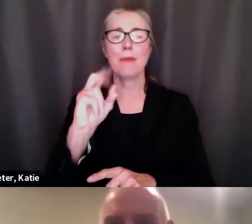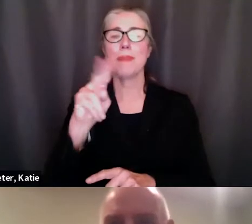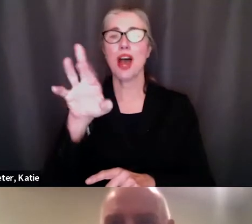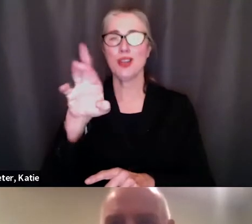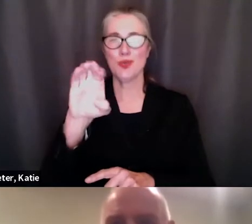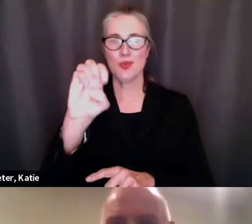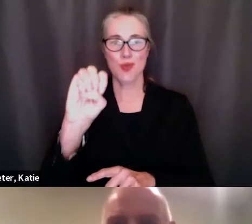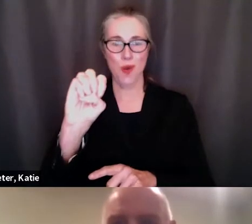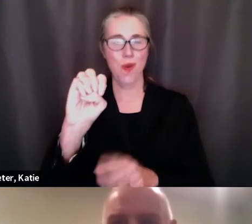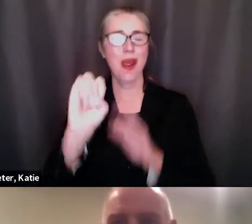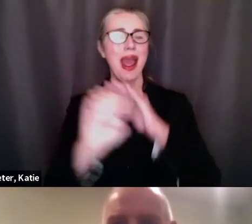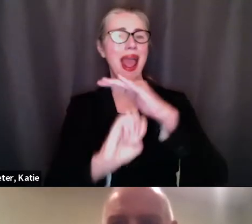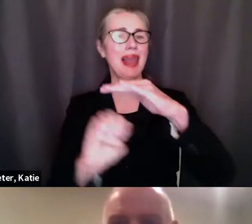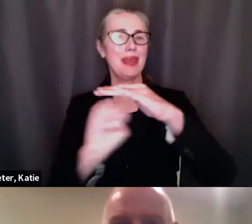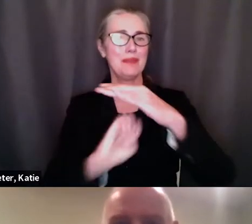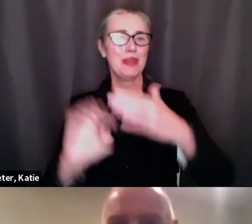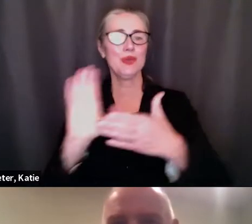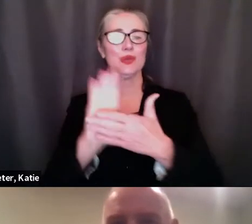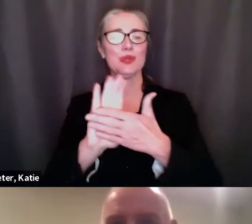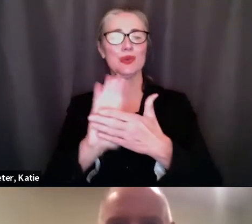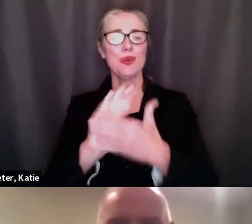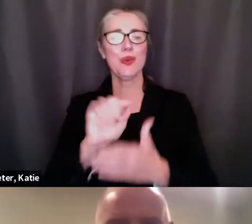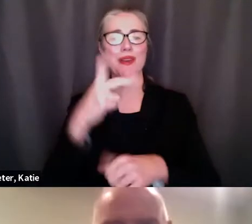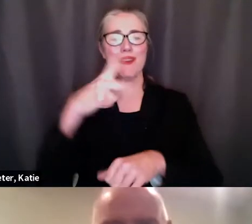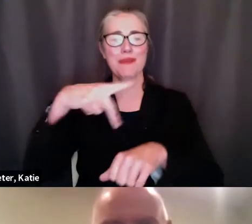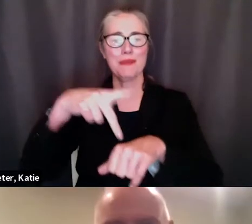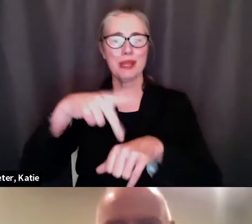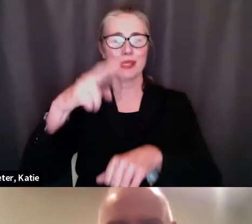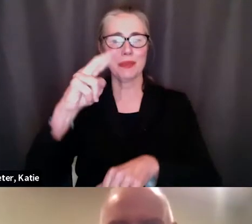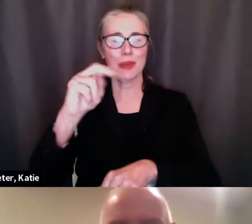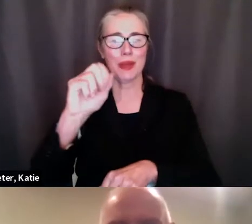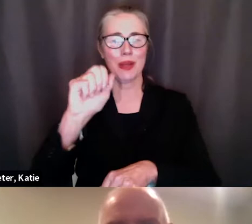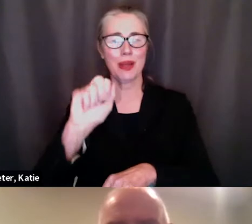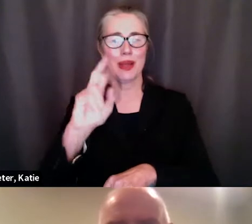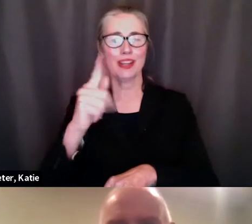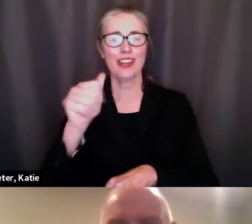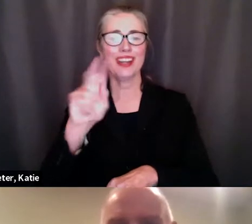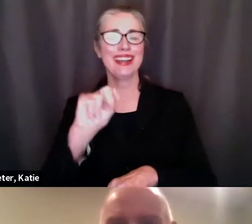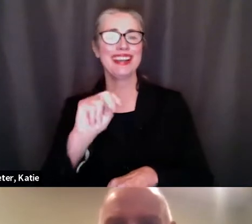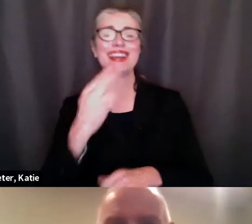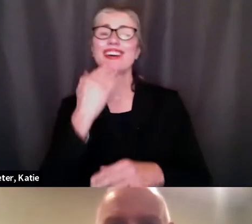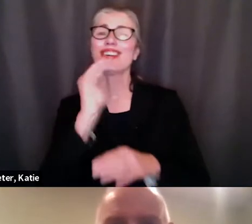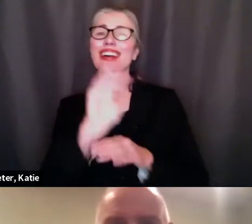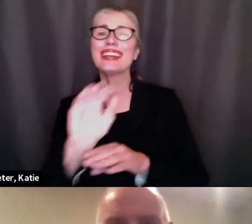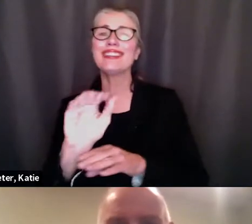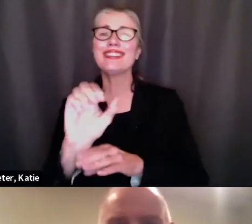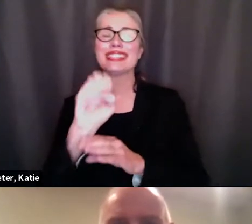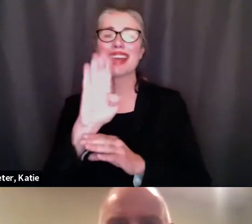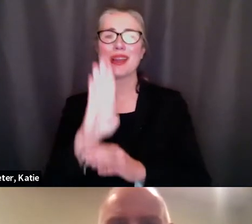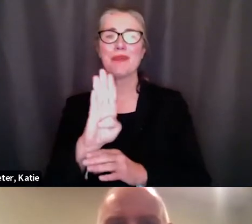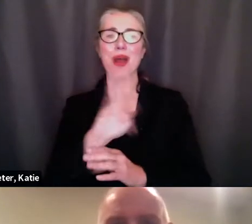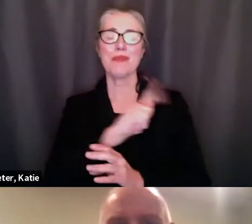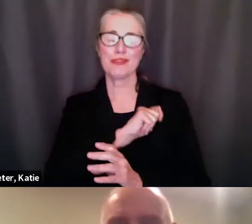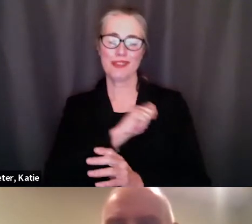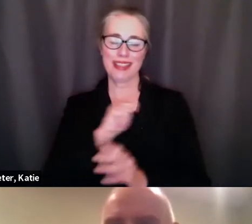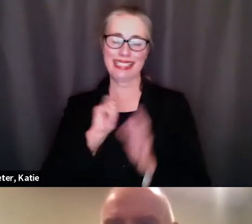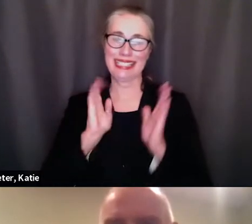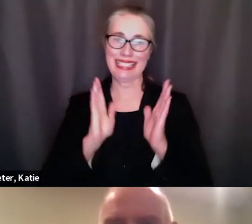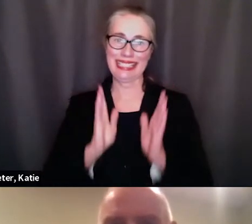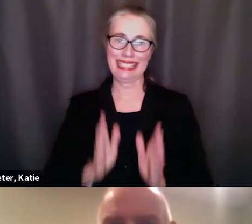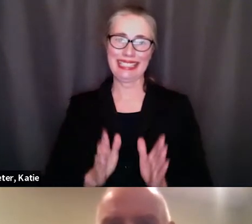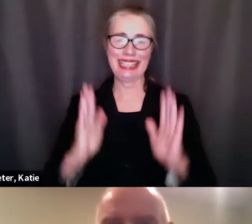principal naughton all right good evening buenas noches santa barbara trustees and santa barbara